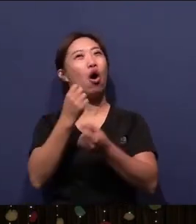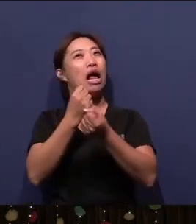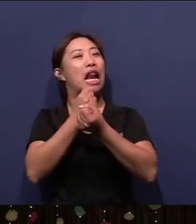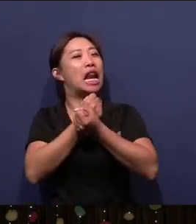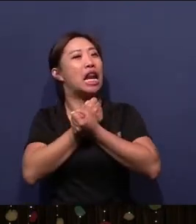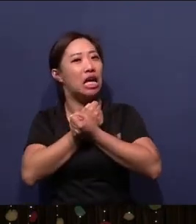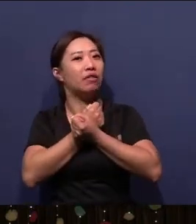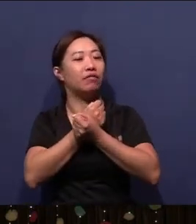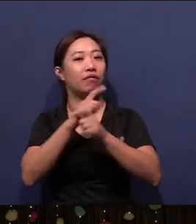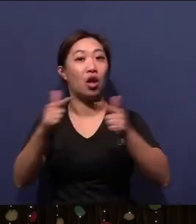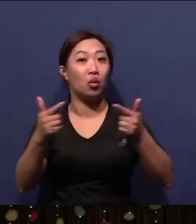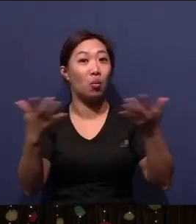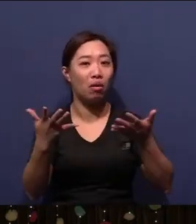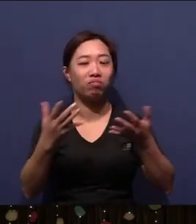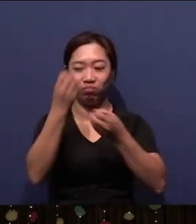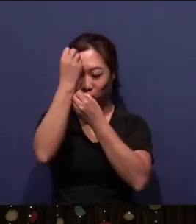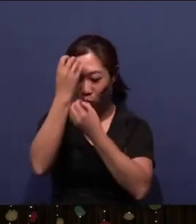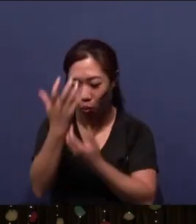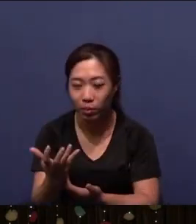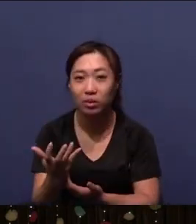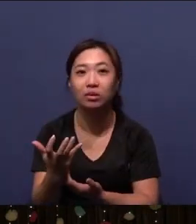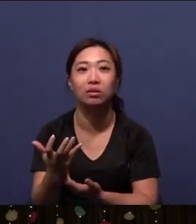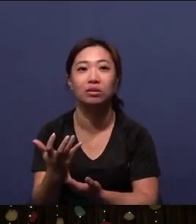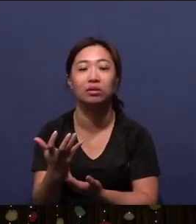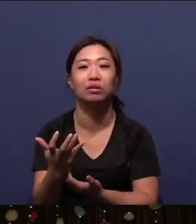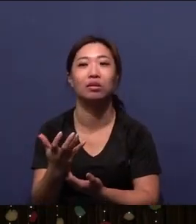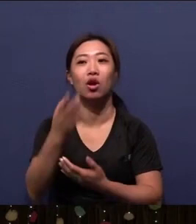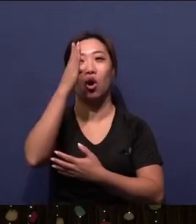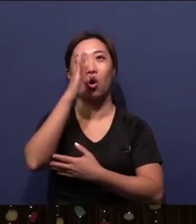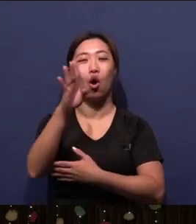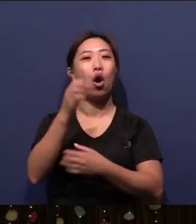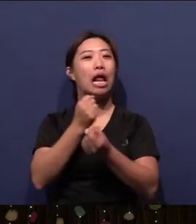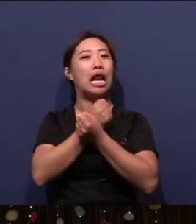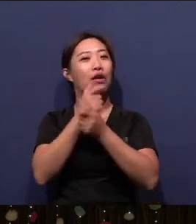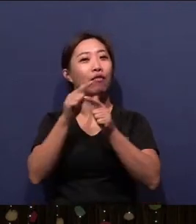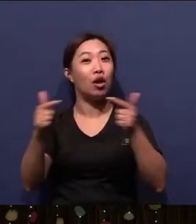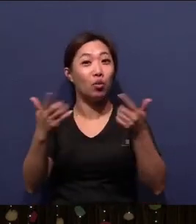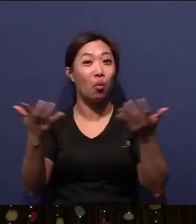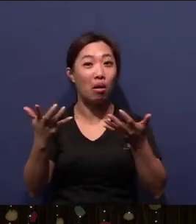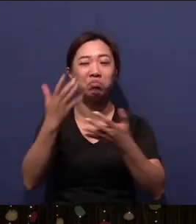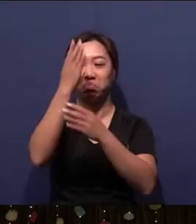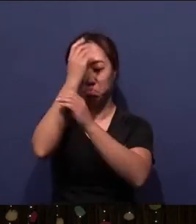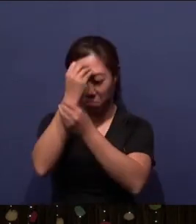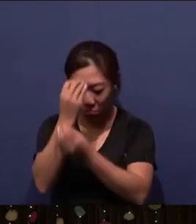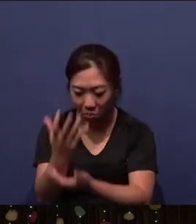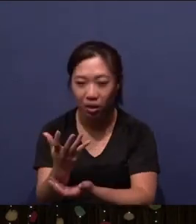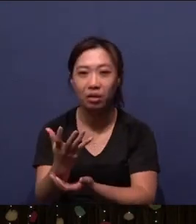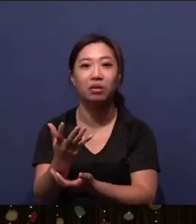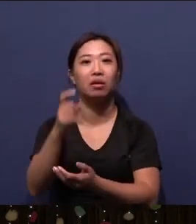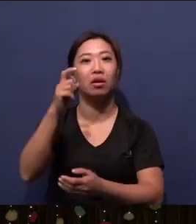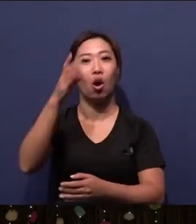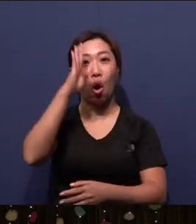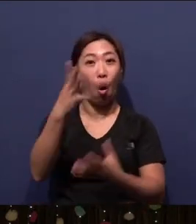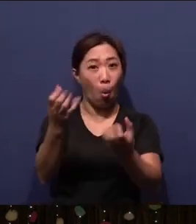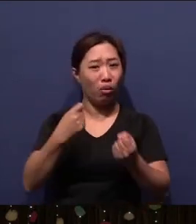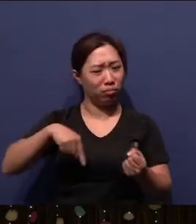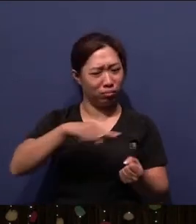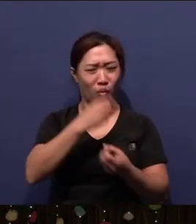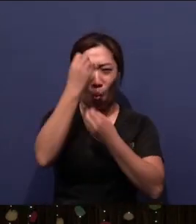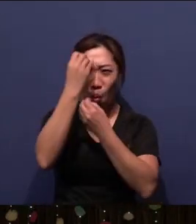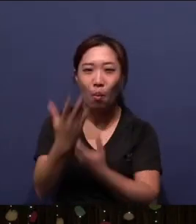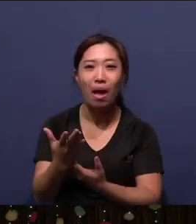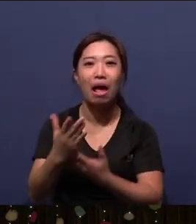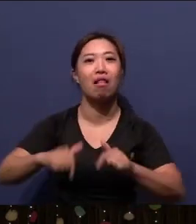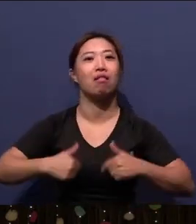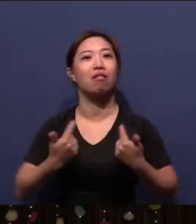is obedience. God's love language is obedience. God wants us to obey His word and to live it